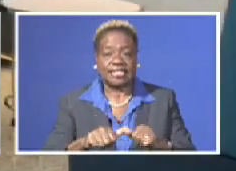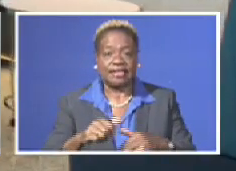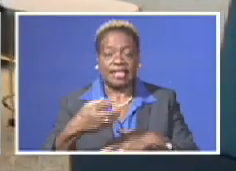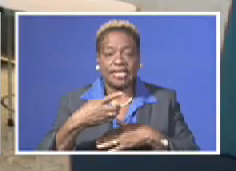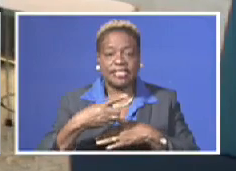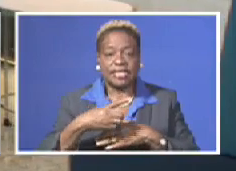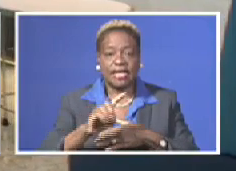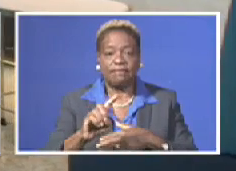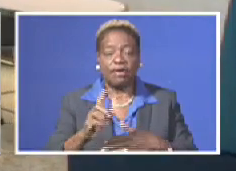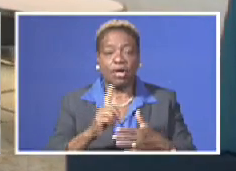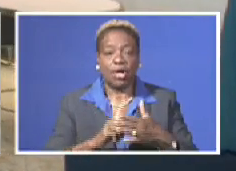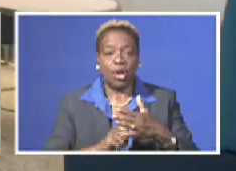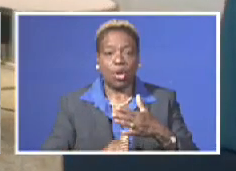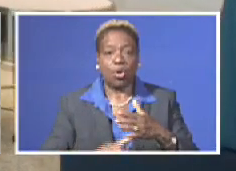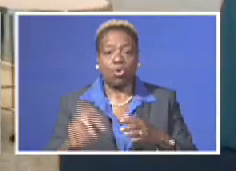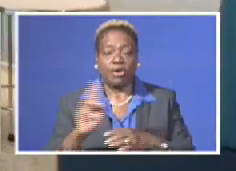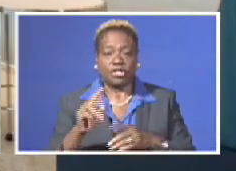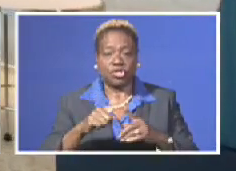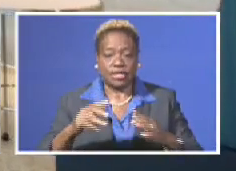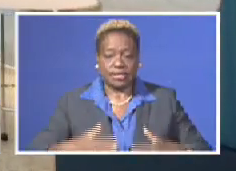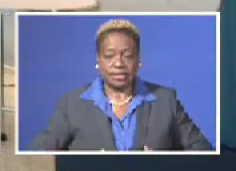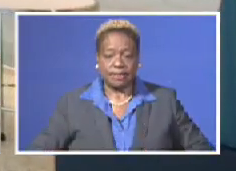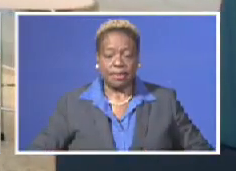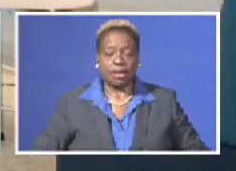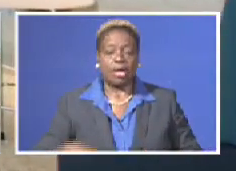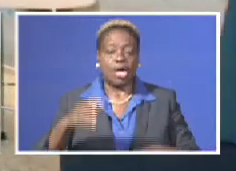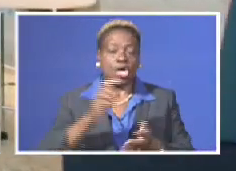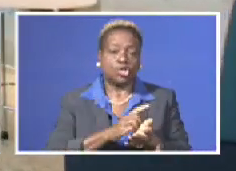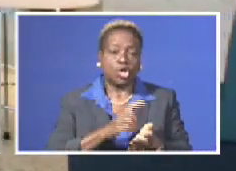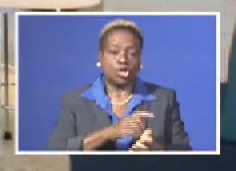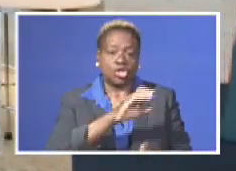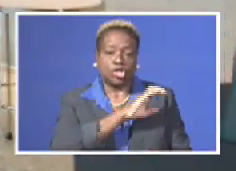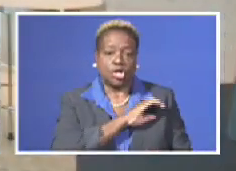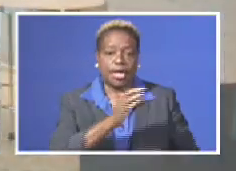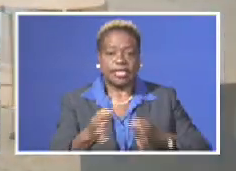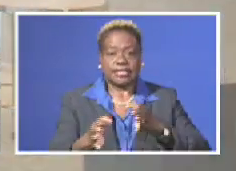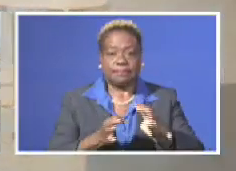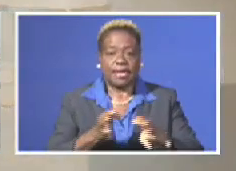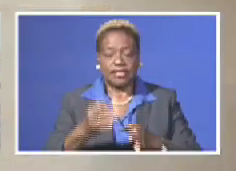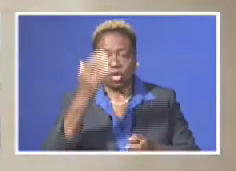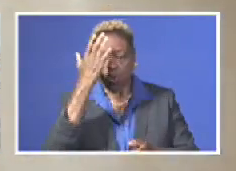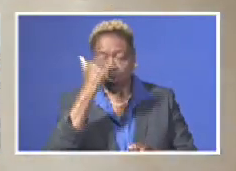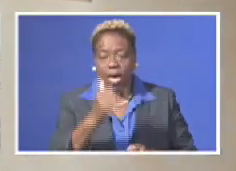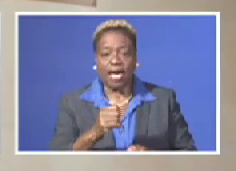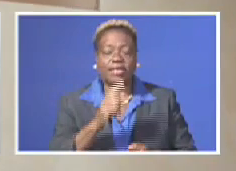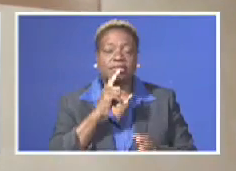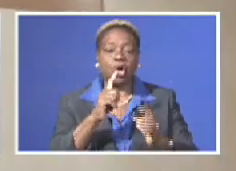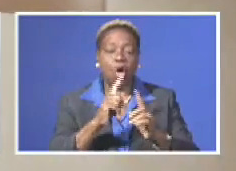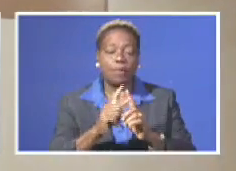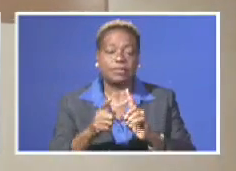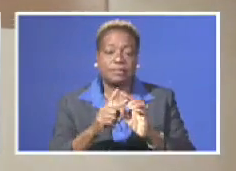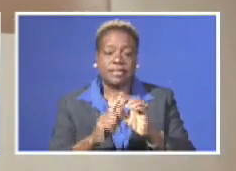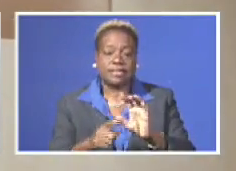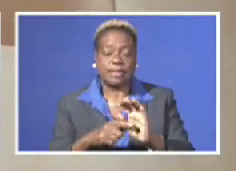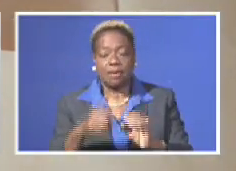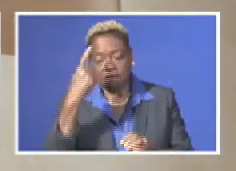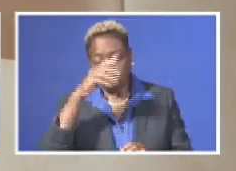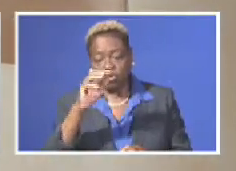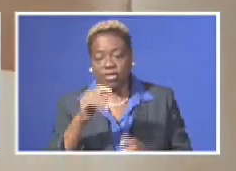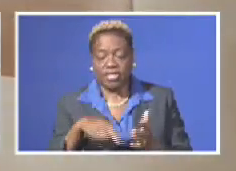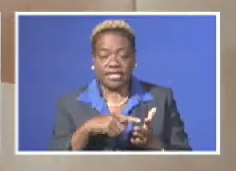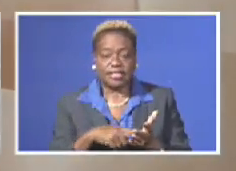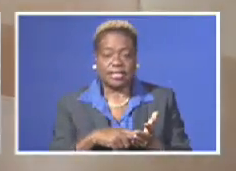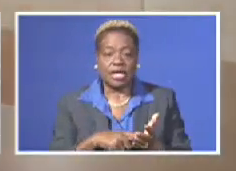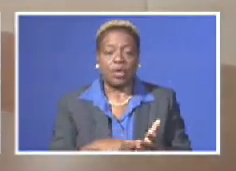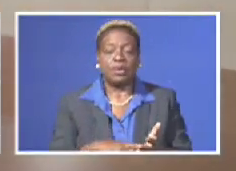little radiation to the nearby stomach. Dr. Chung explains why there is optimism for this new treatment. The institution has shown, and we've recently